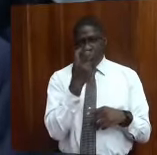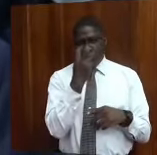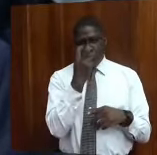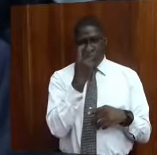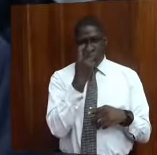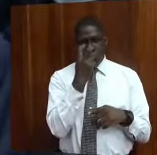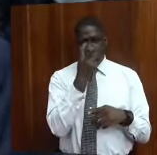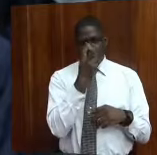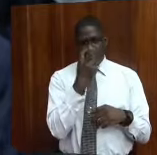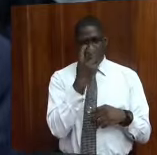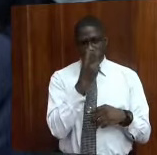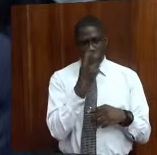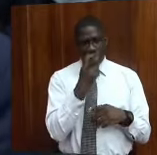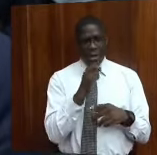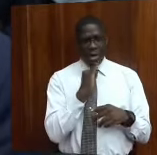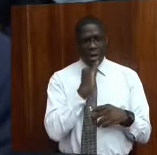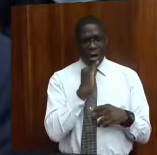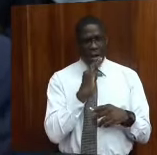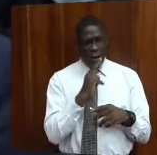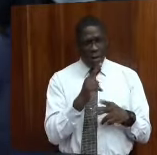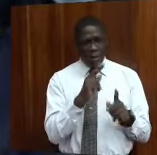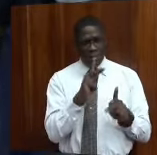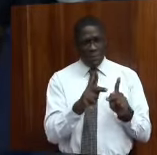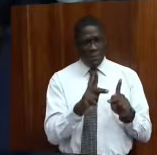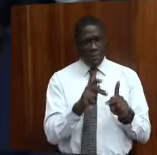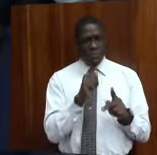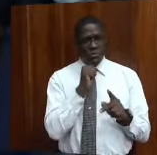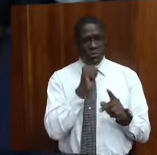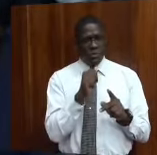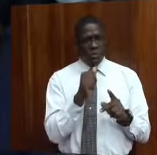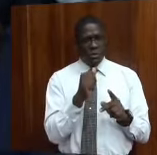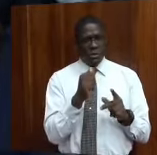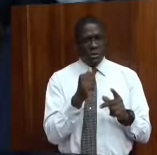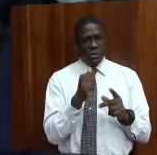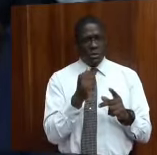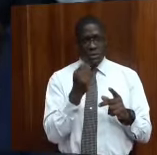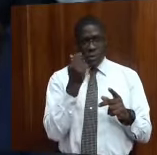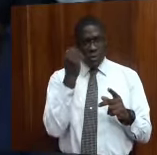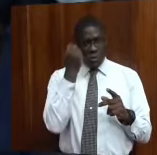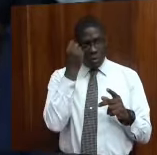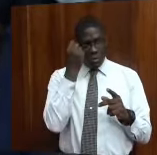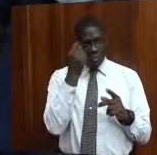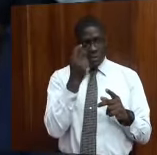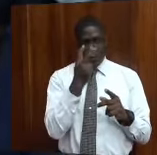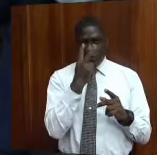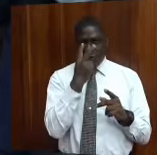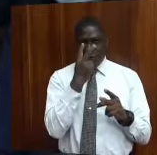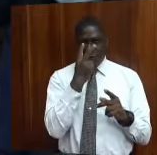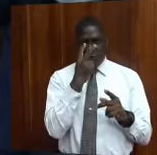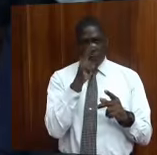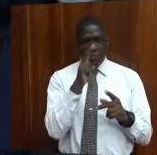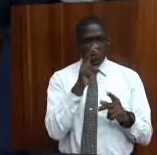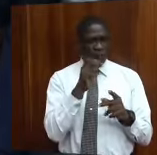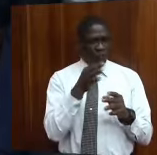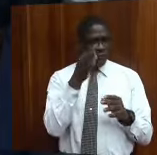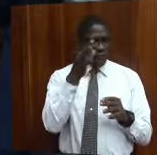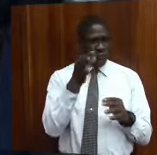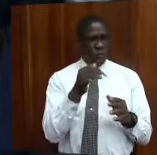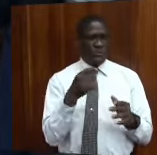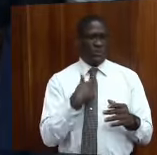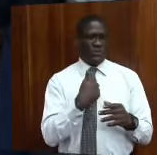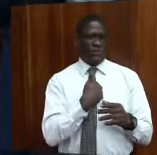not understand are usually the most skeptical. To those who doubt our capacity to deliver on the goals that we have set, my response